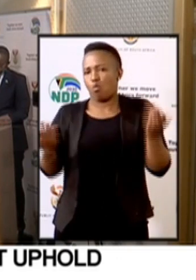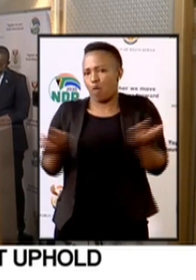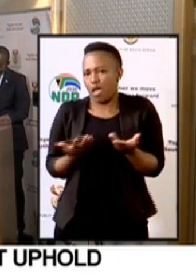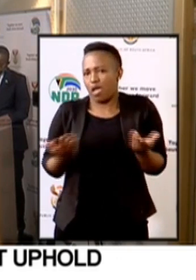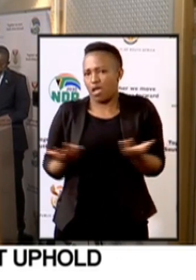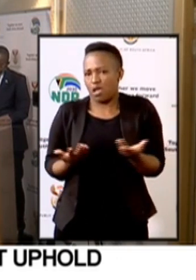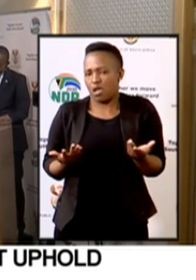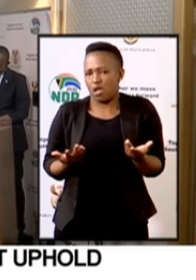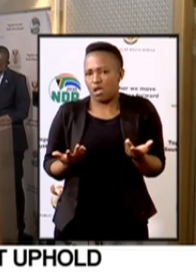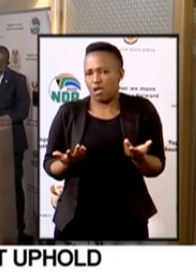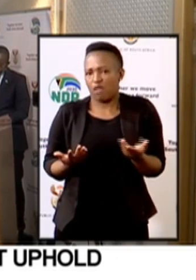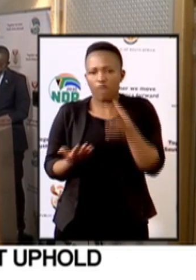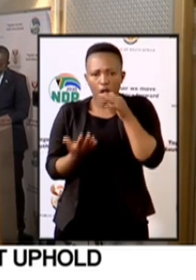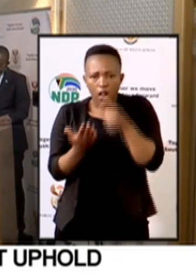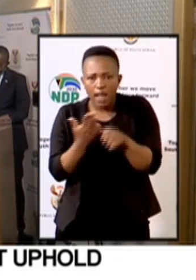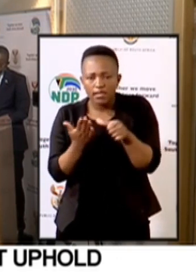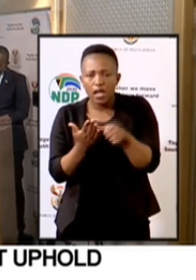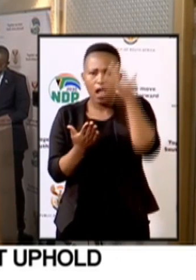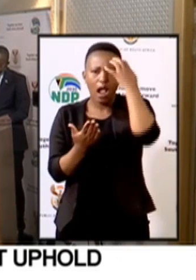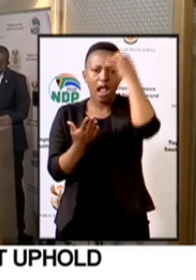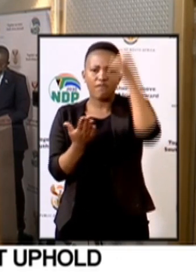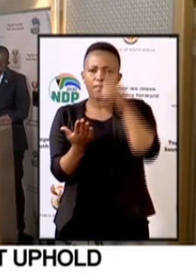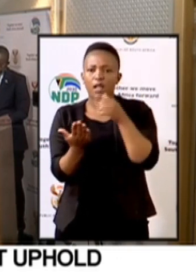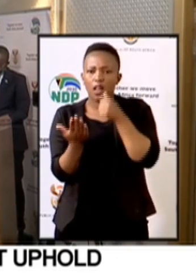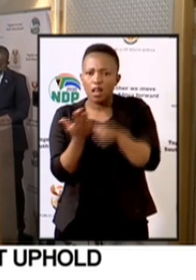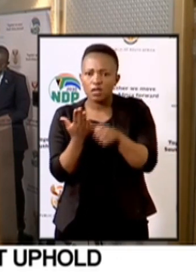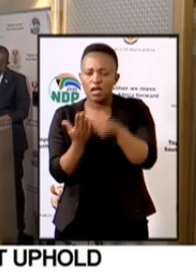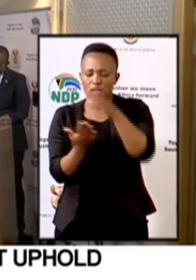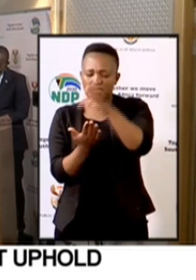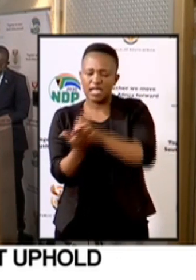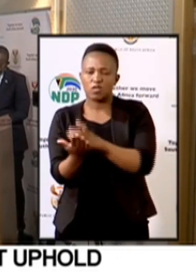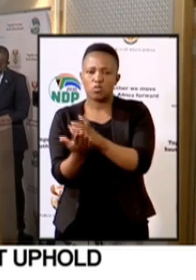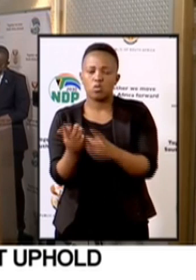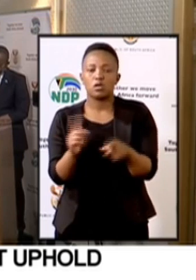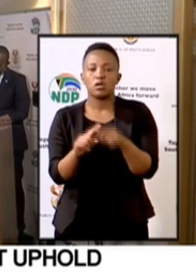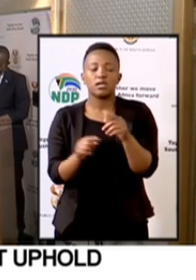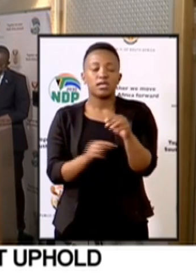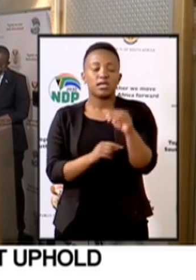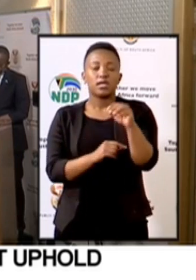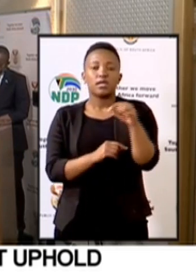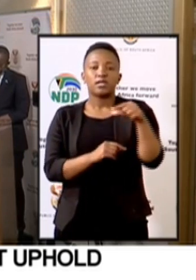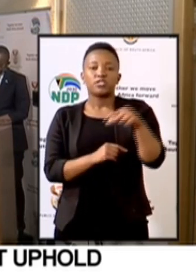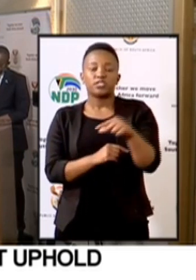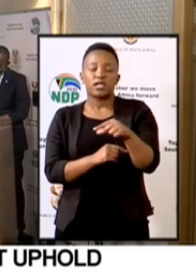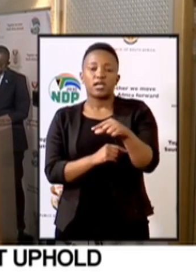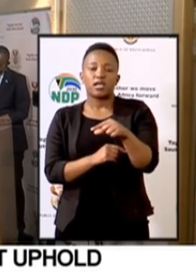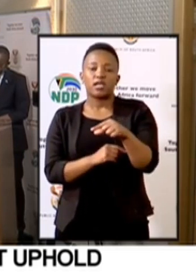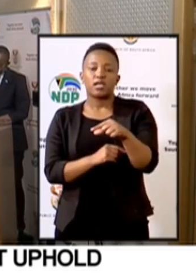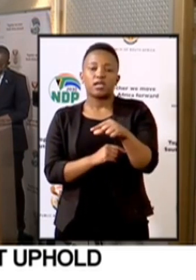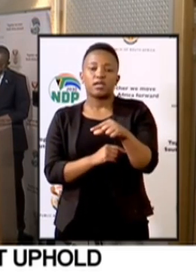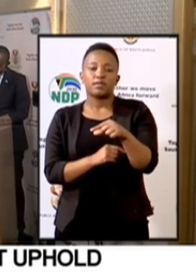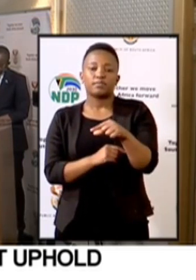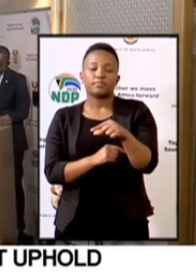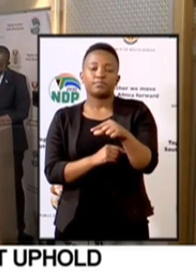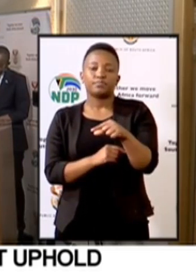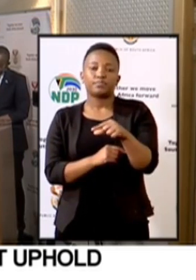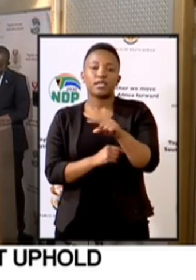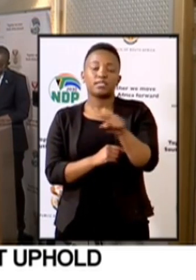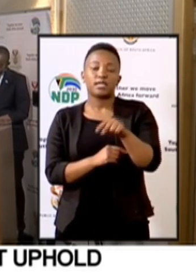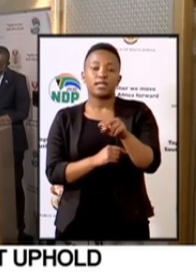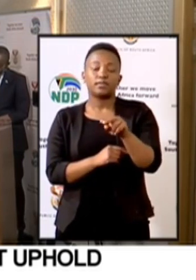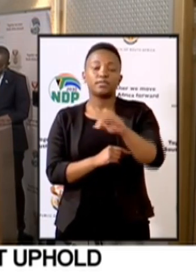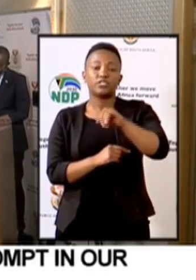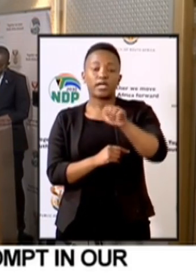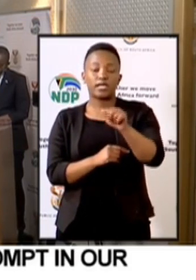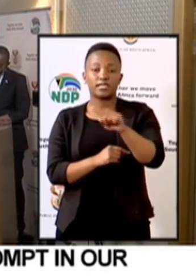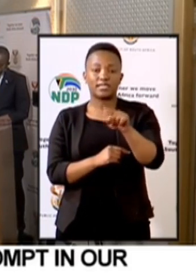on circulars? And there's another question from Jason from Private Citizen, who is a private citizen. They say, can